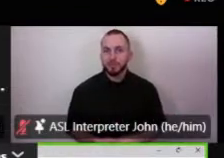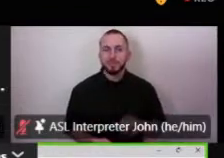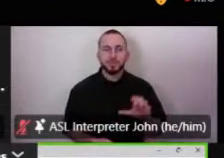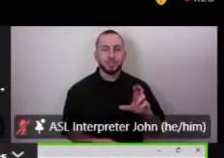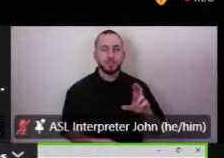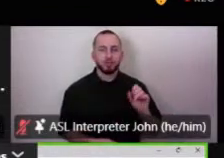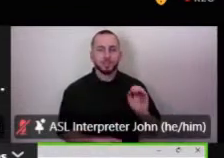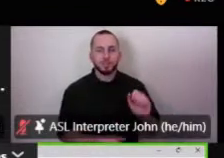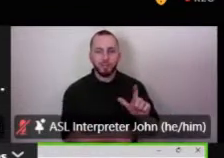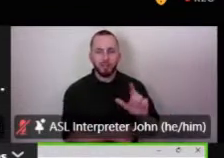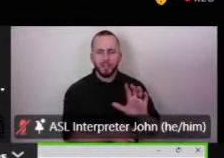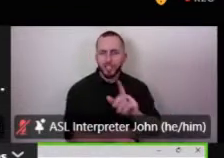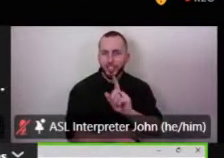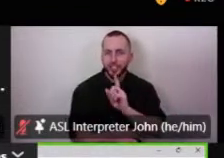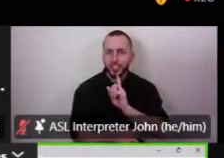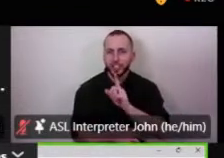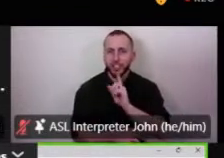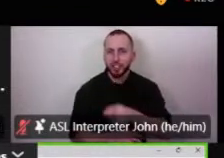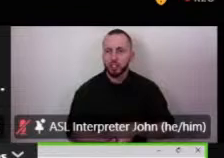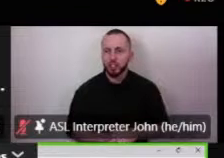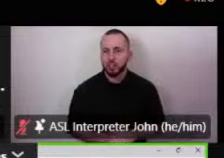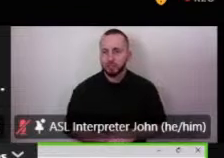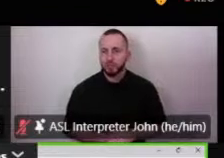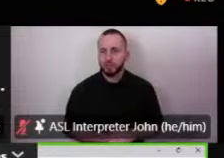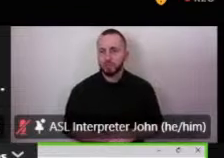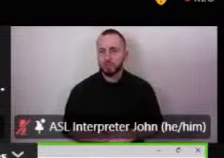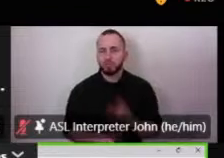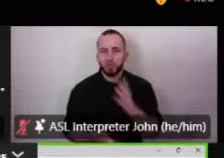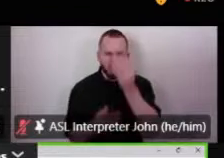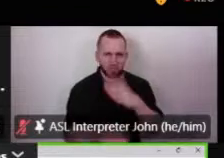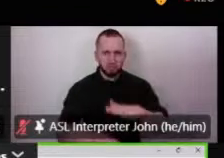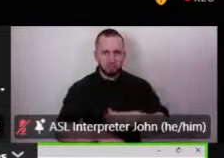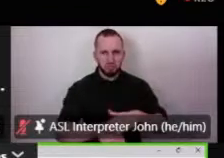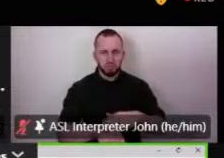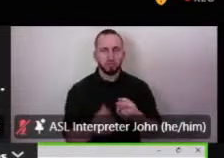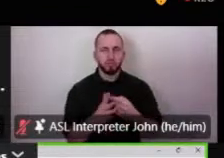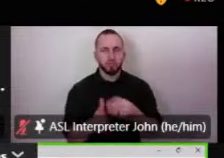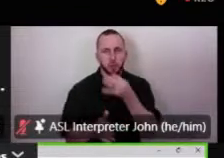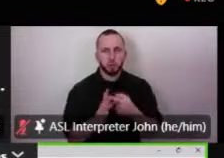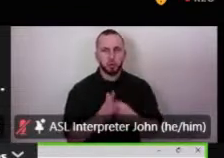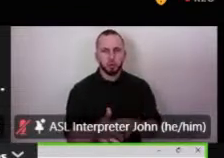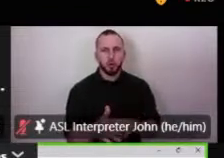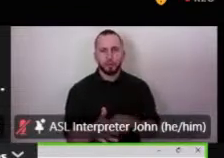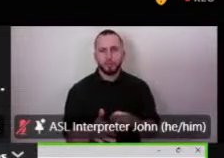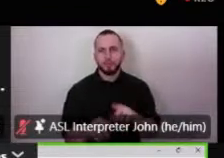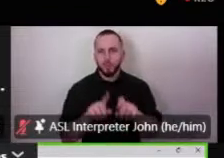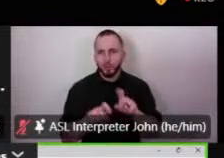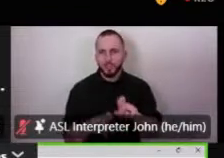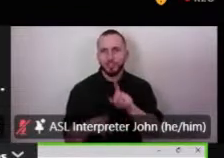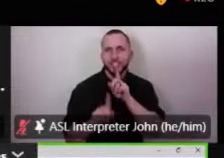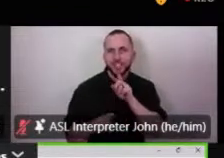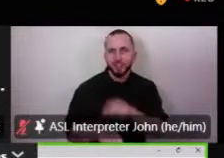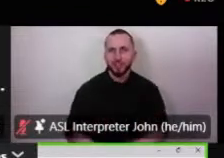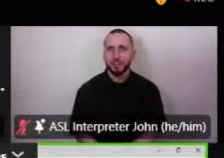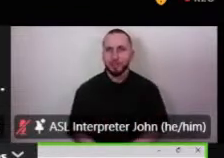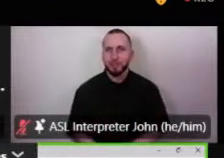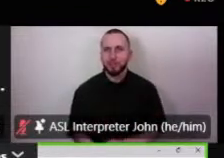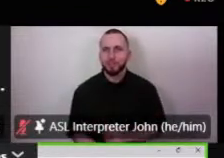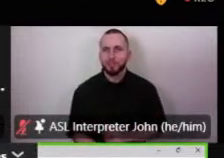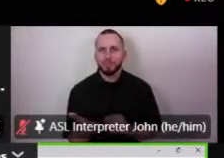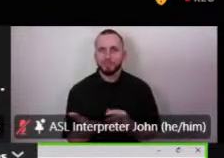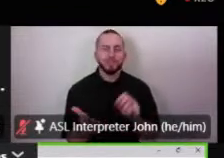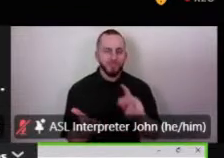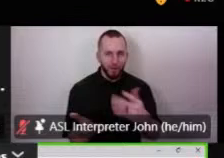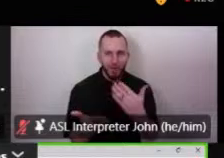Sure. Just wanted to let you know that we will be going to questions and answers soon. Thank you. Okay, great. Then